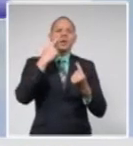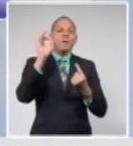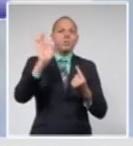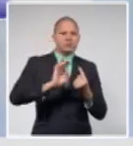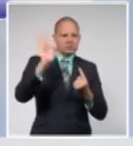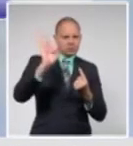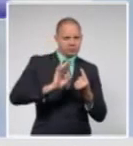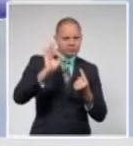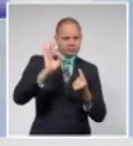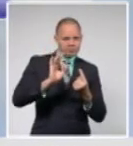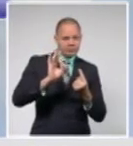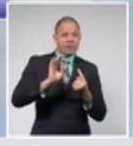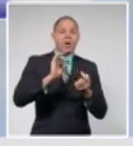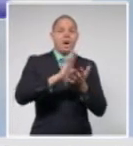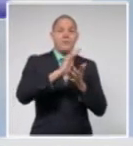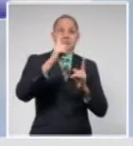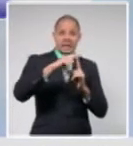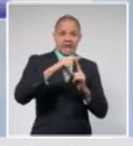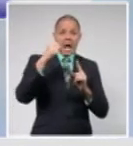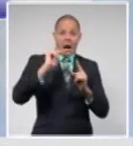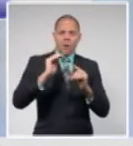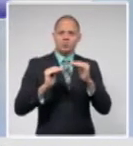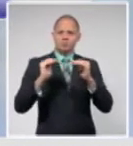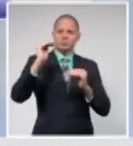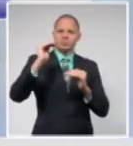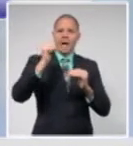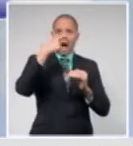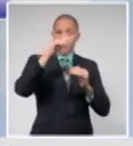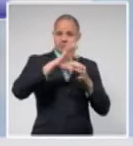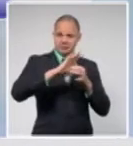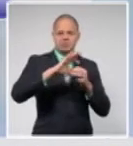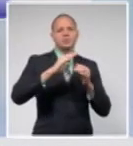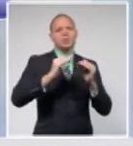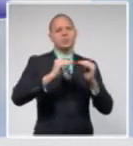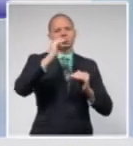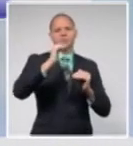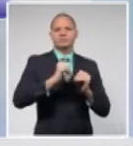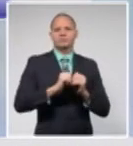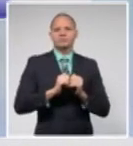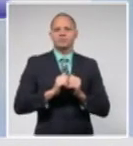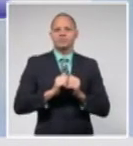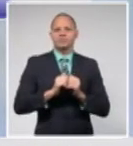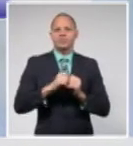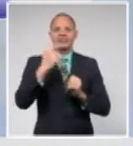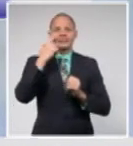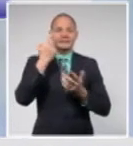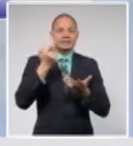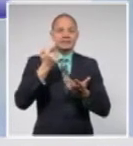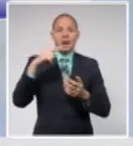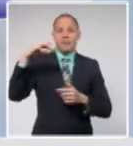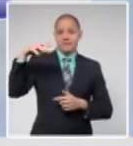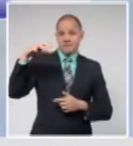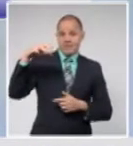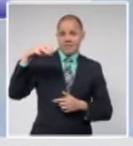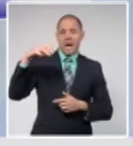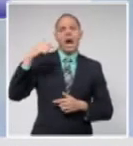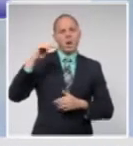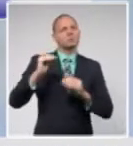Rio 1.54, slightly lower than the previous rate. Ciego de Ávila's increases